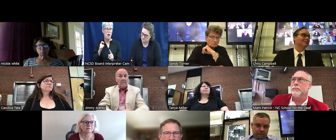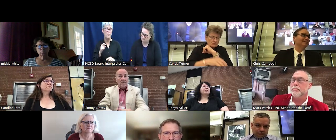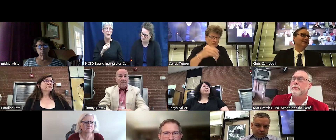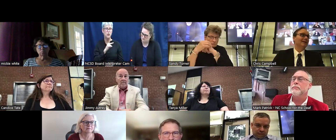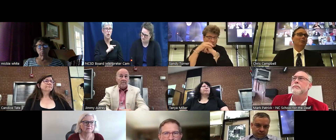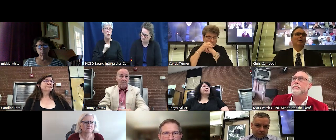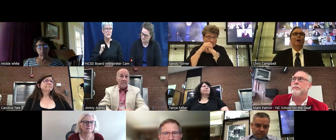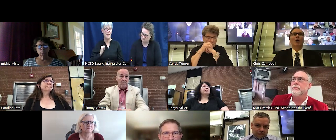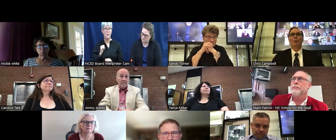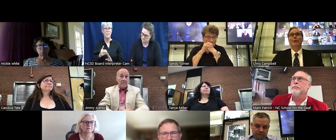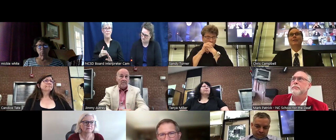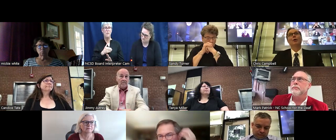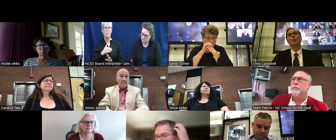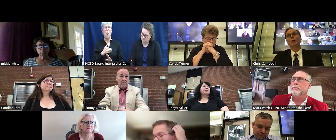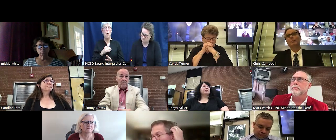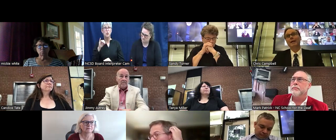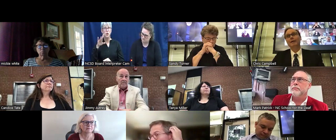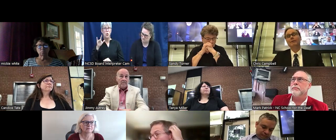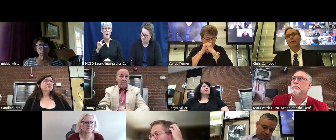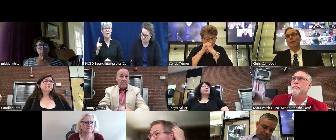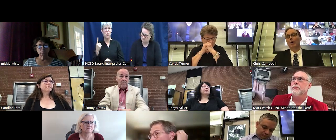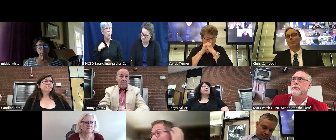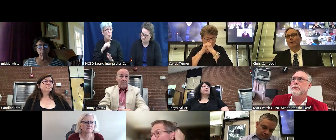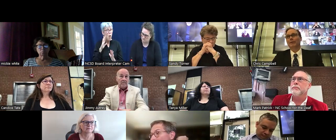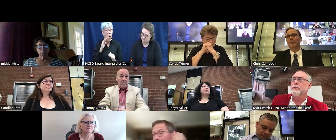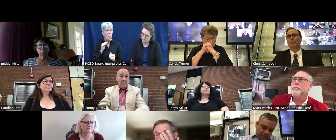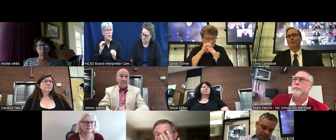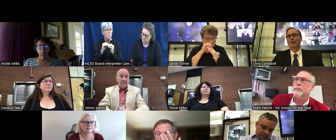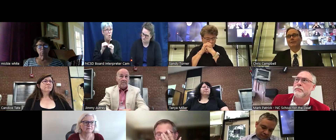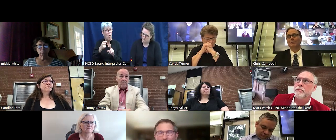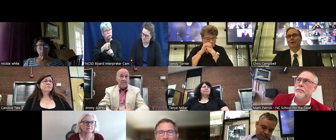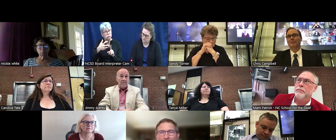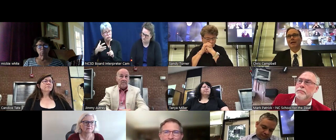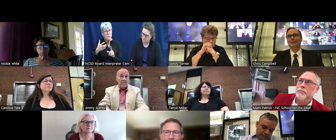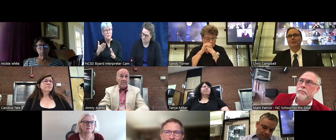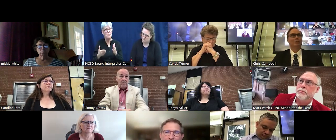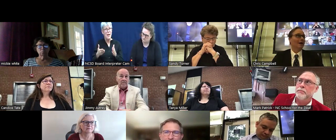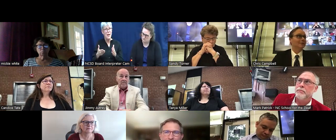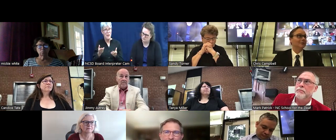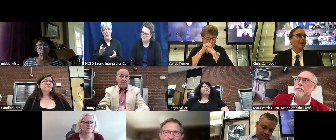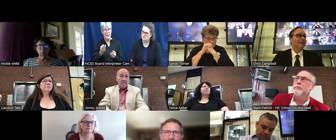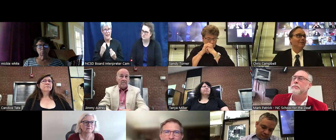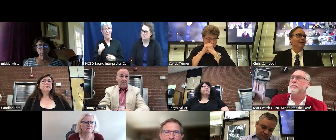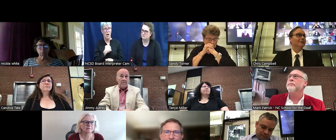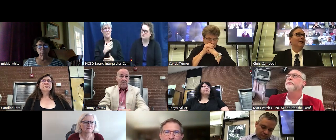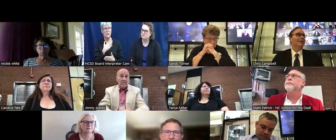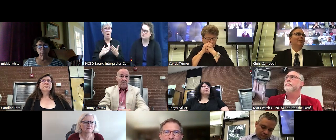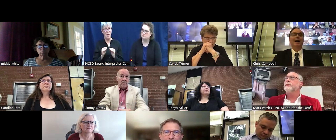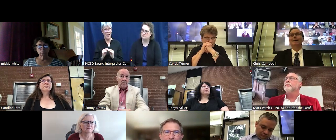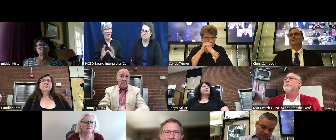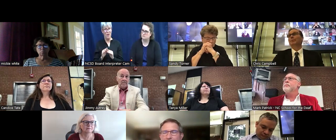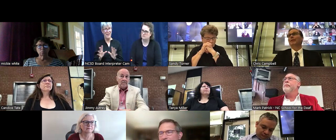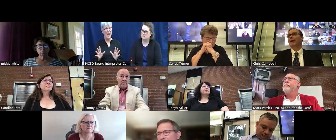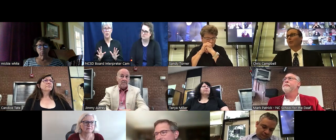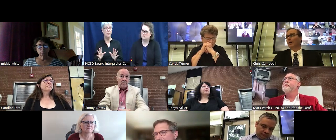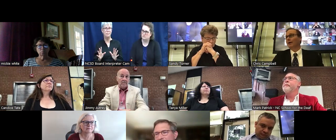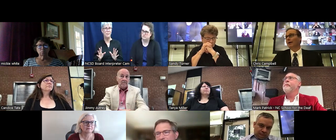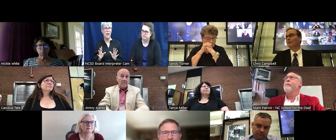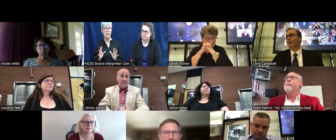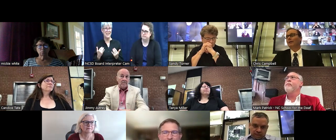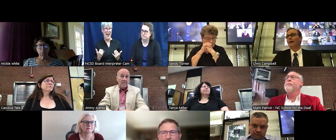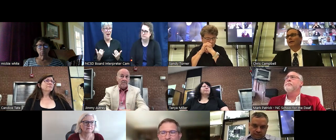1st. We were hoping there would be. We were hoping that they would provide some clarification prior to July 1st, but that is up in the air